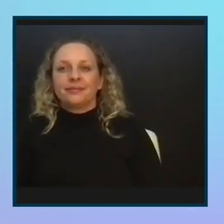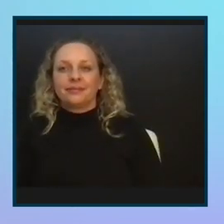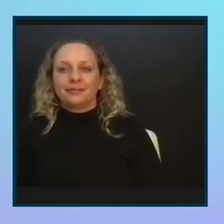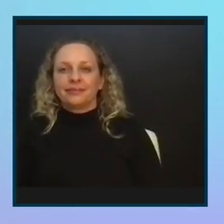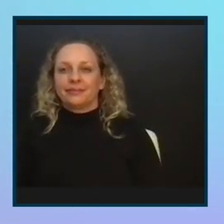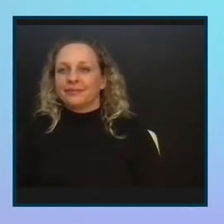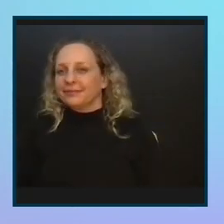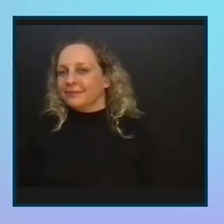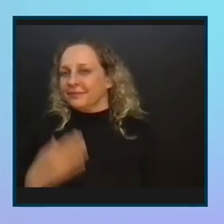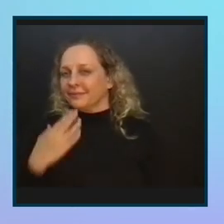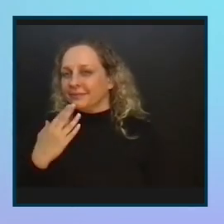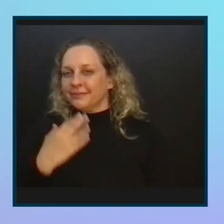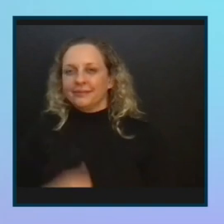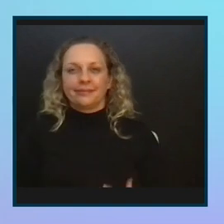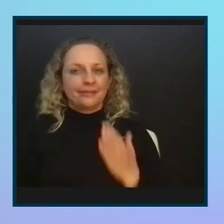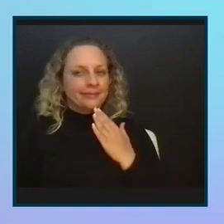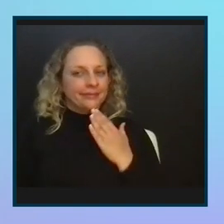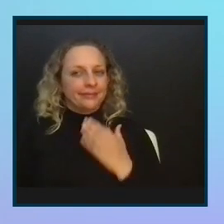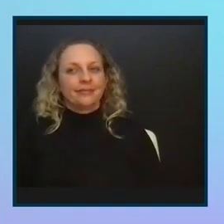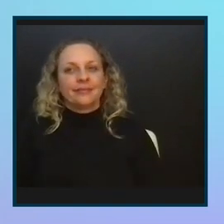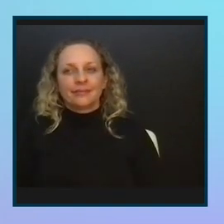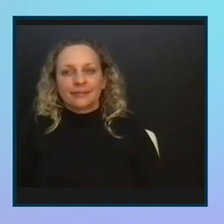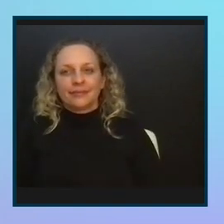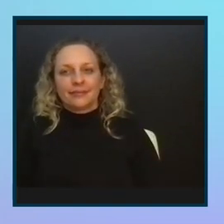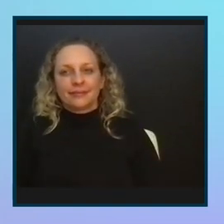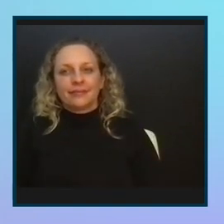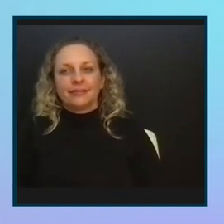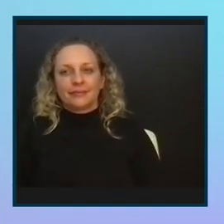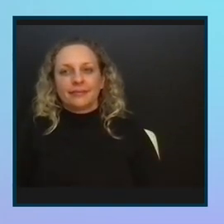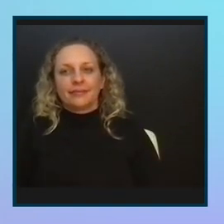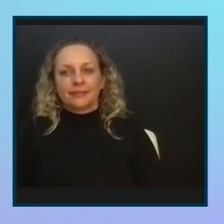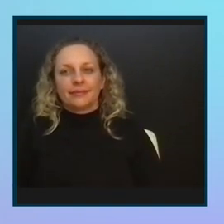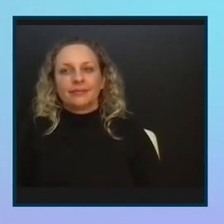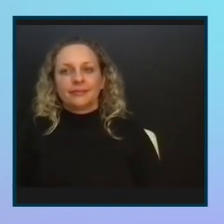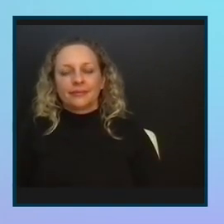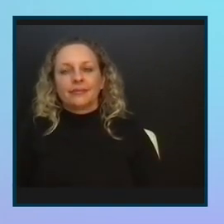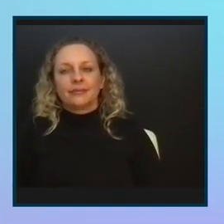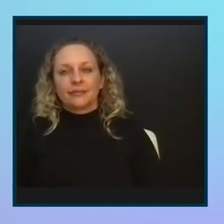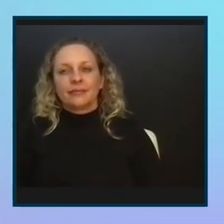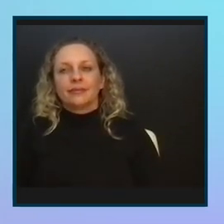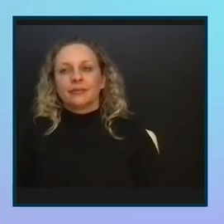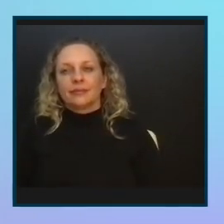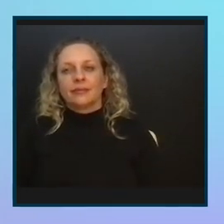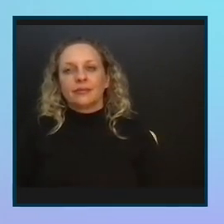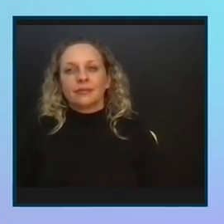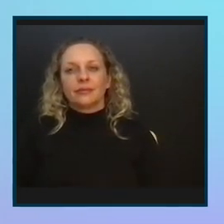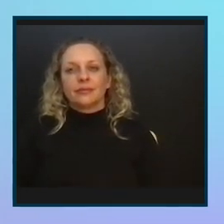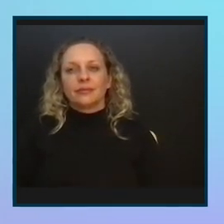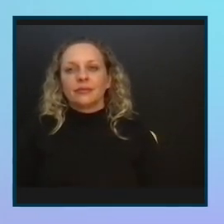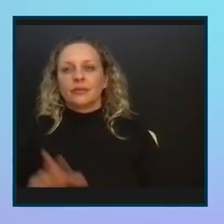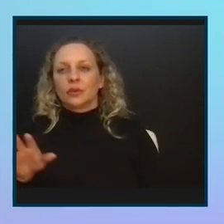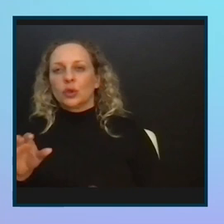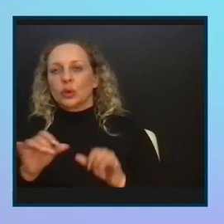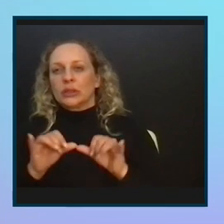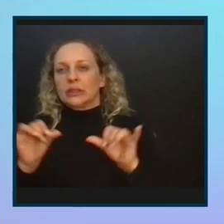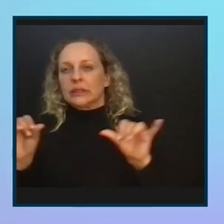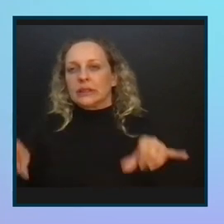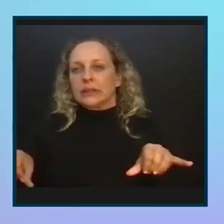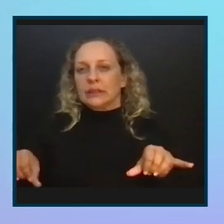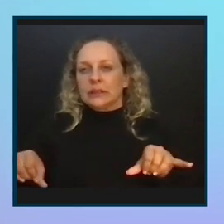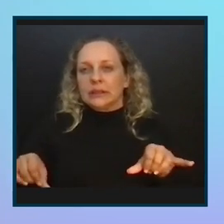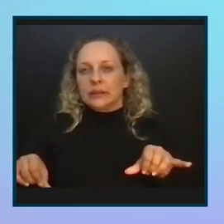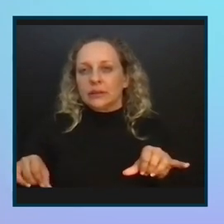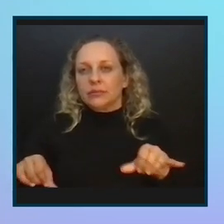Awesome. Rolling right along here. Are your systems web components also in scope for any sort of